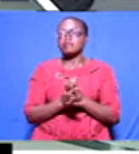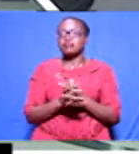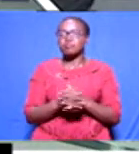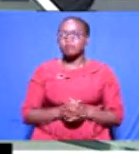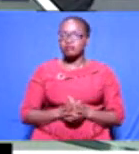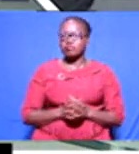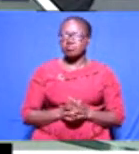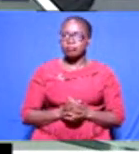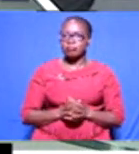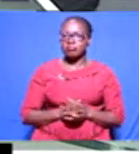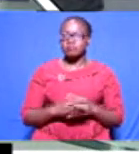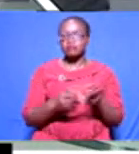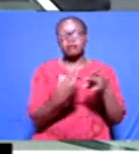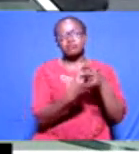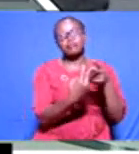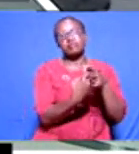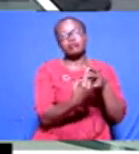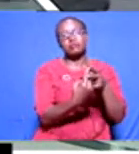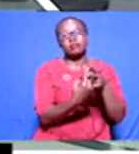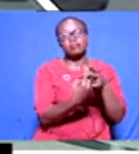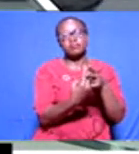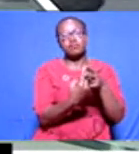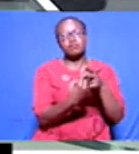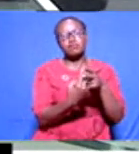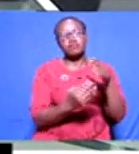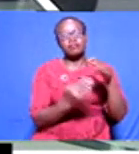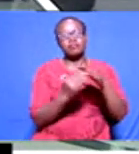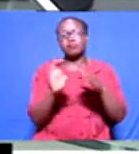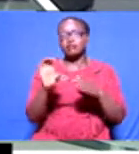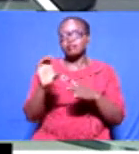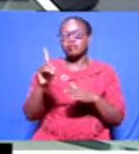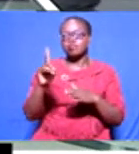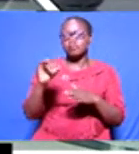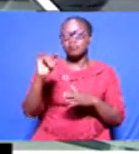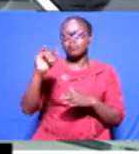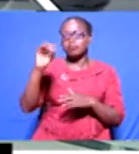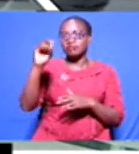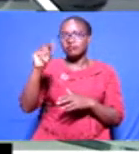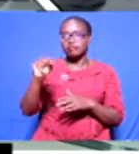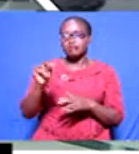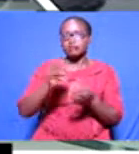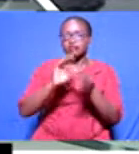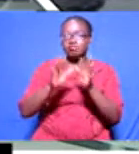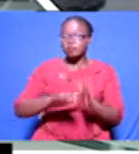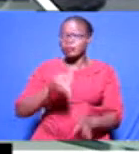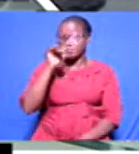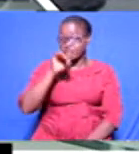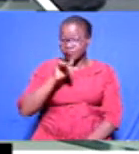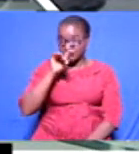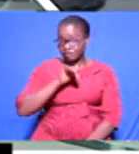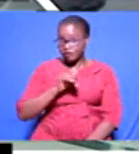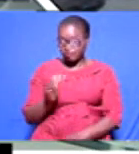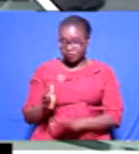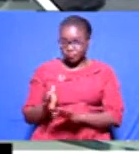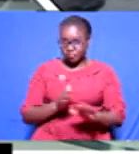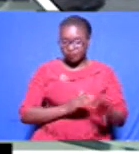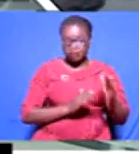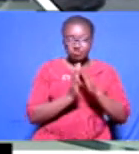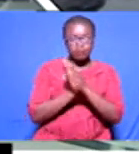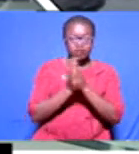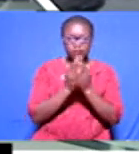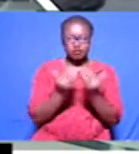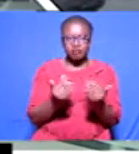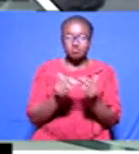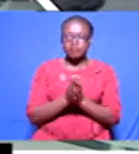of course, the hashtag to use tonight is Prime Edition. Lensa Odingo is our sign language interpreter tonight. We begin with our top story.